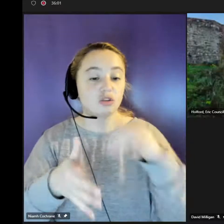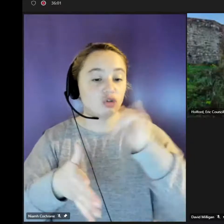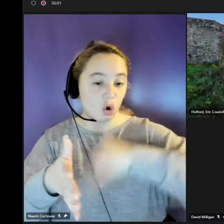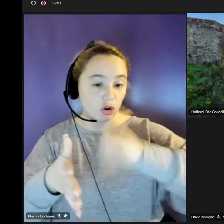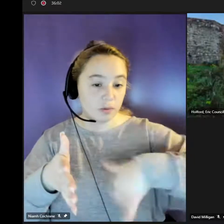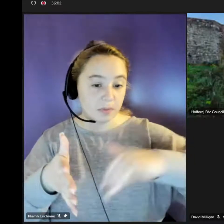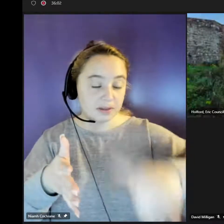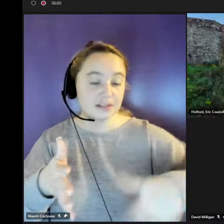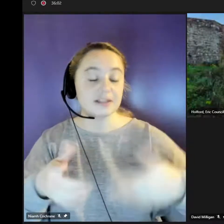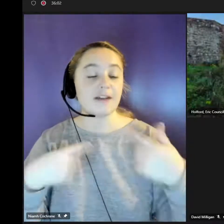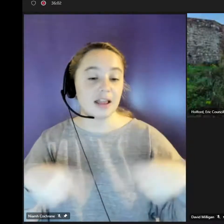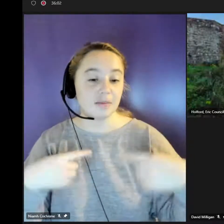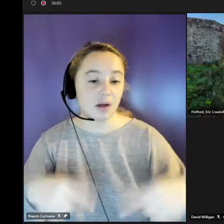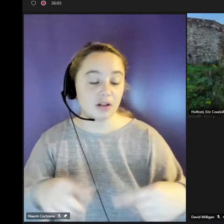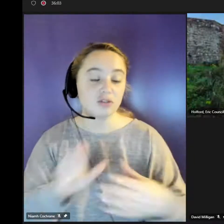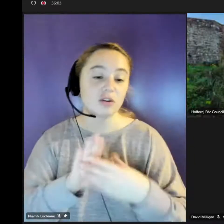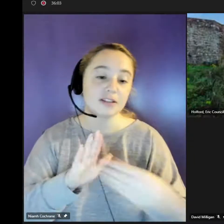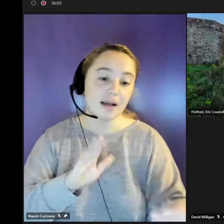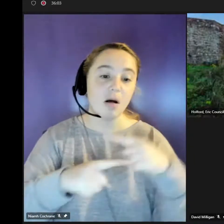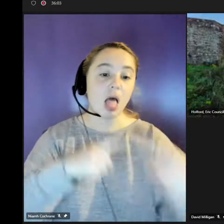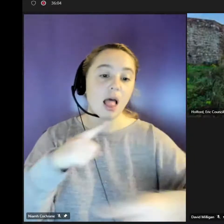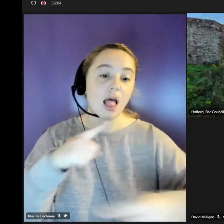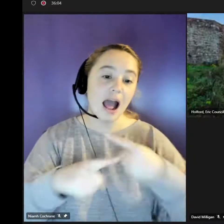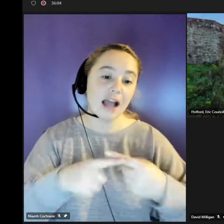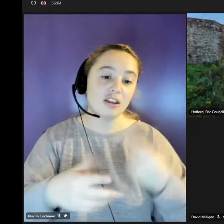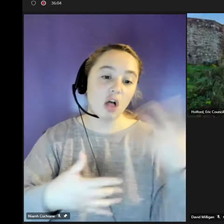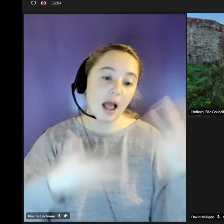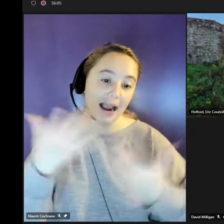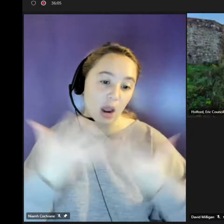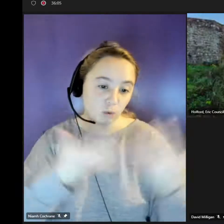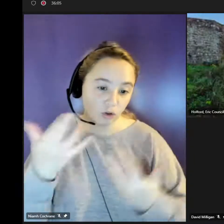available, such as the annual accounts.